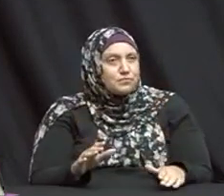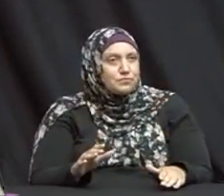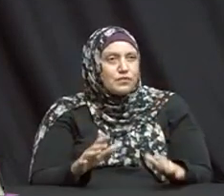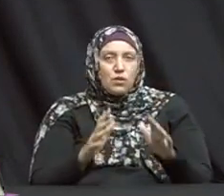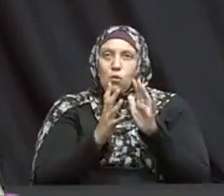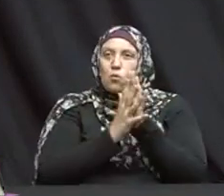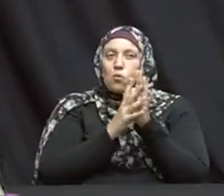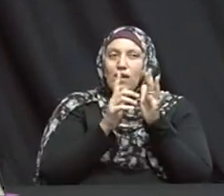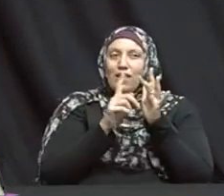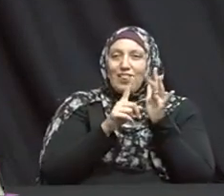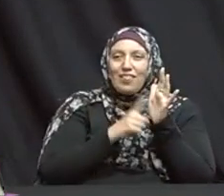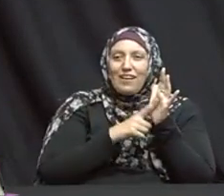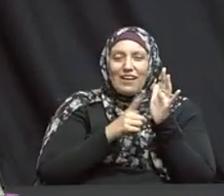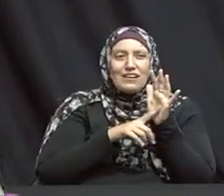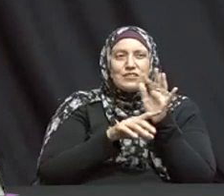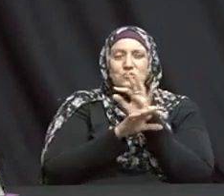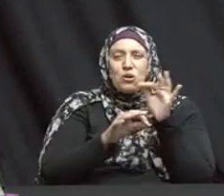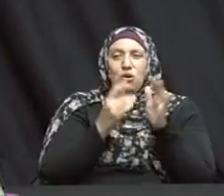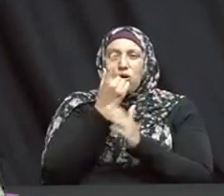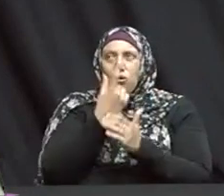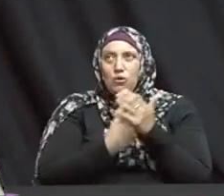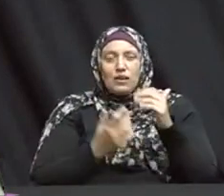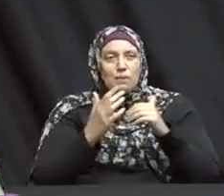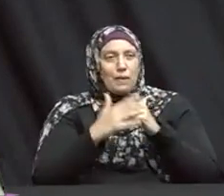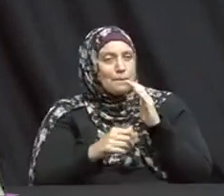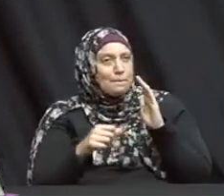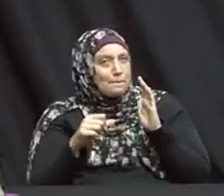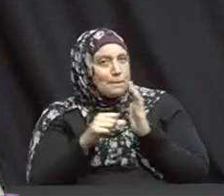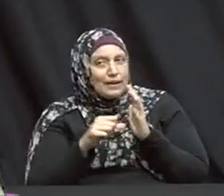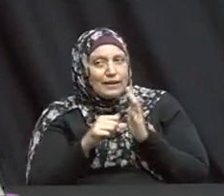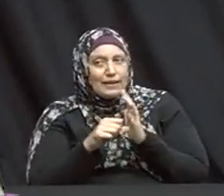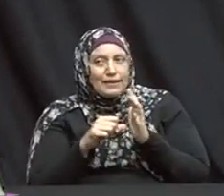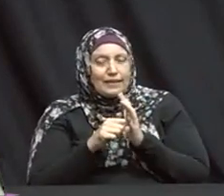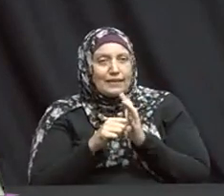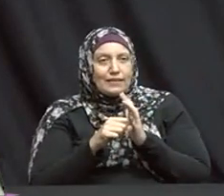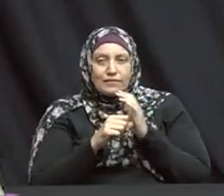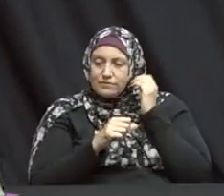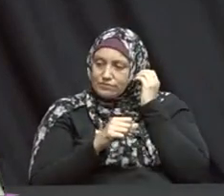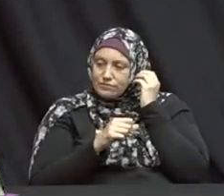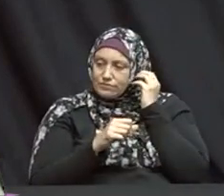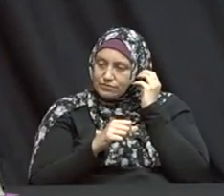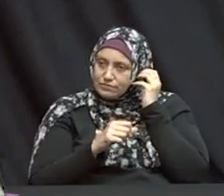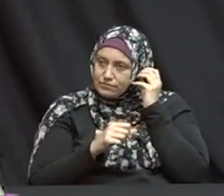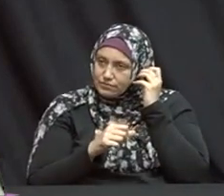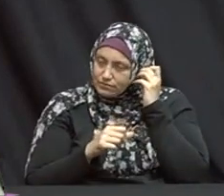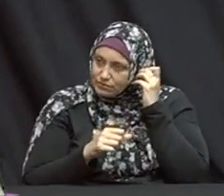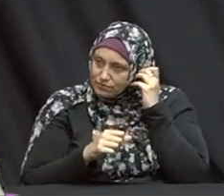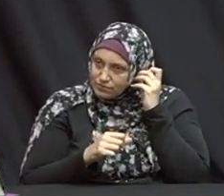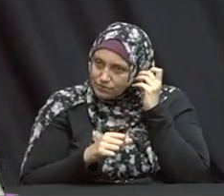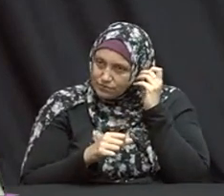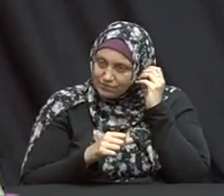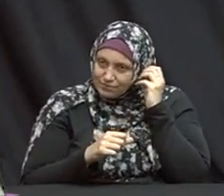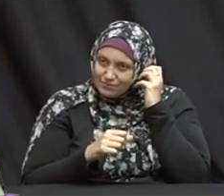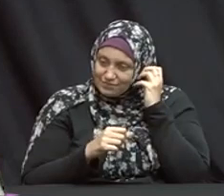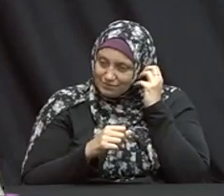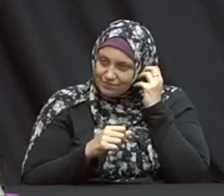debt to individuals, liabilities that I have left behind. Liability between me and God is also part